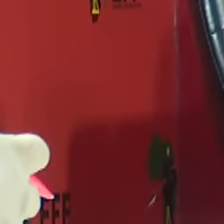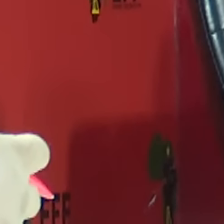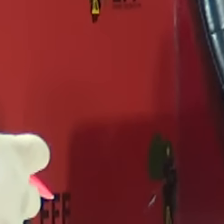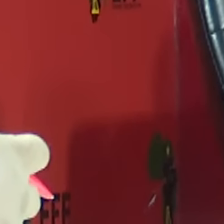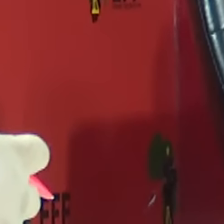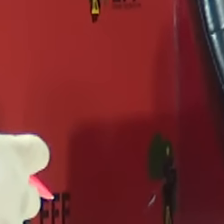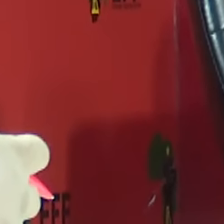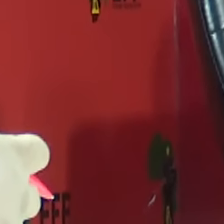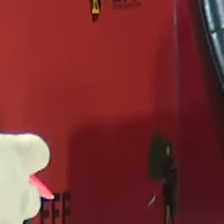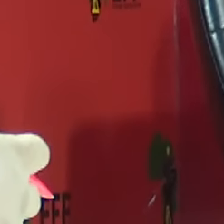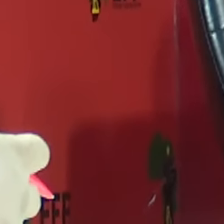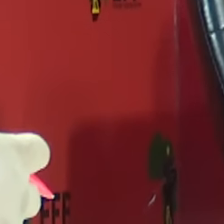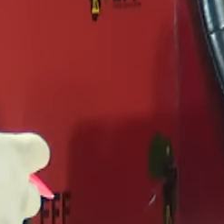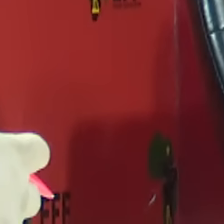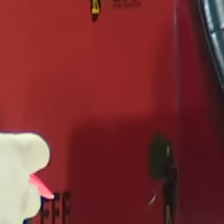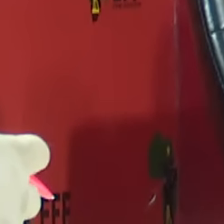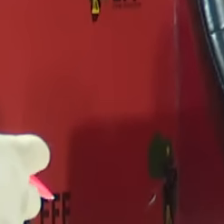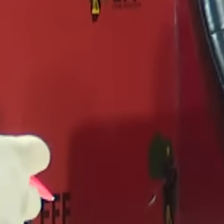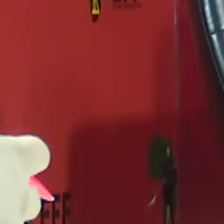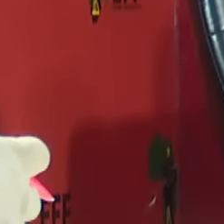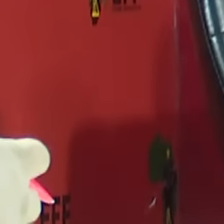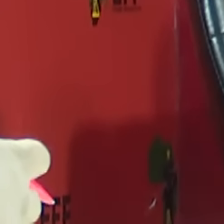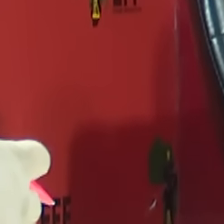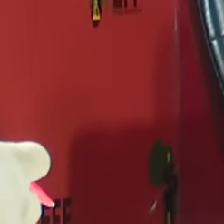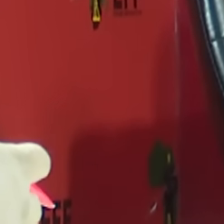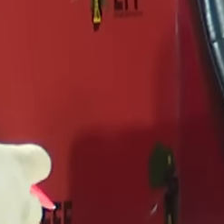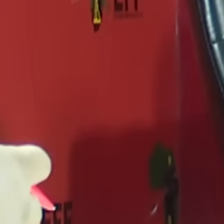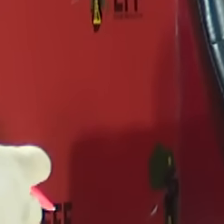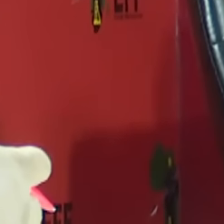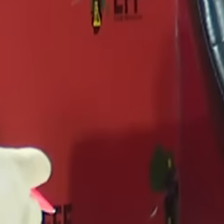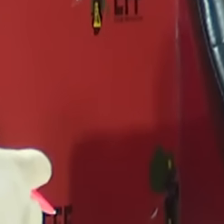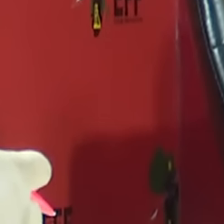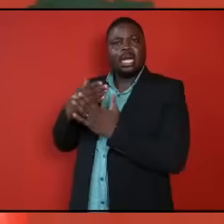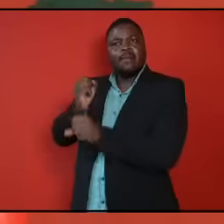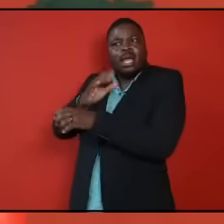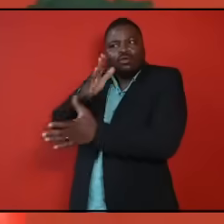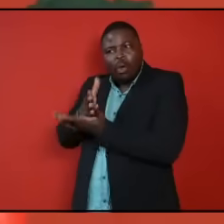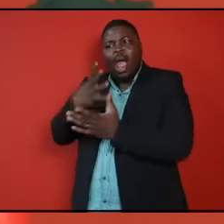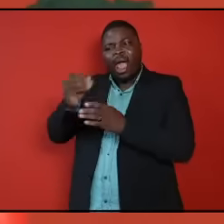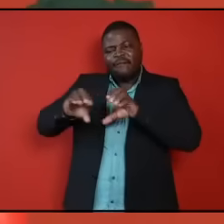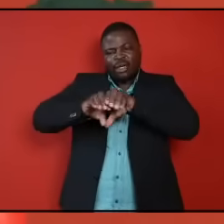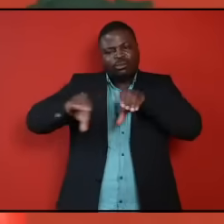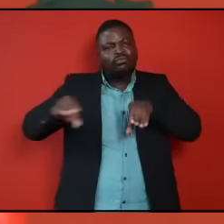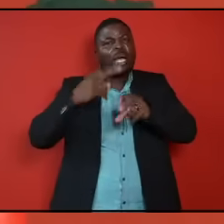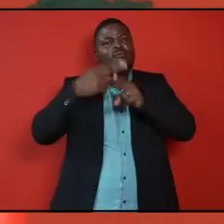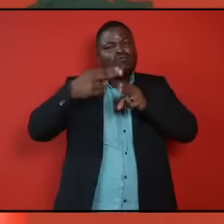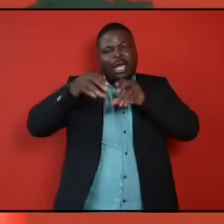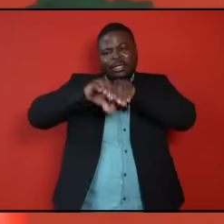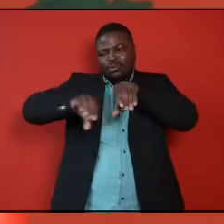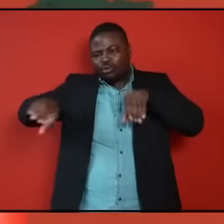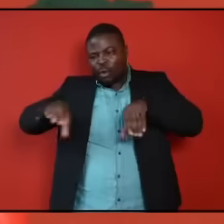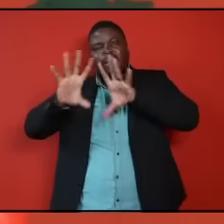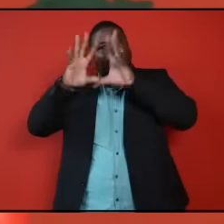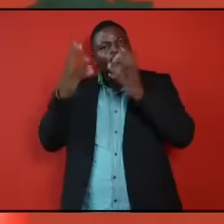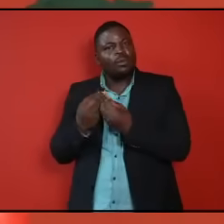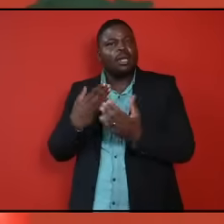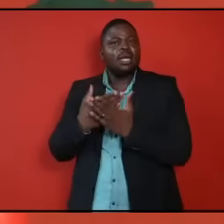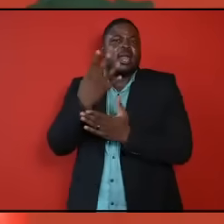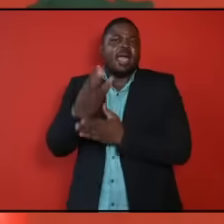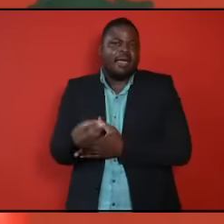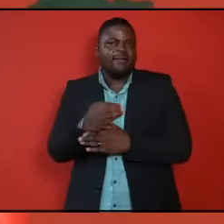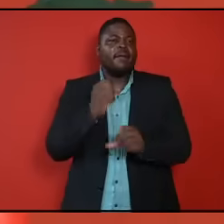through revenue collection. This model continues to be irrational, unjust, and central to the collapse of local